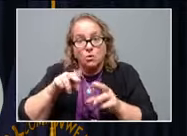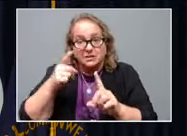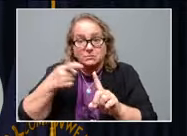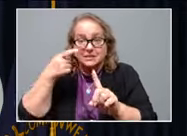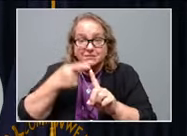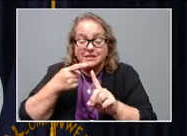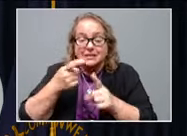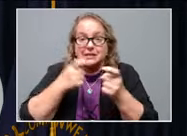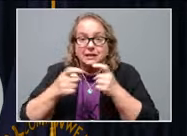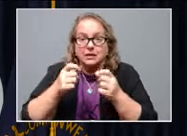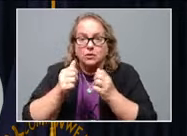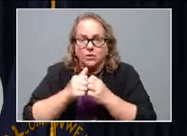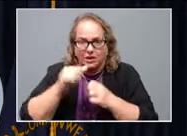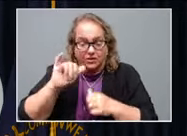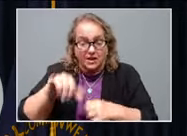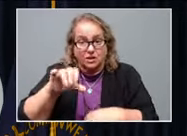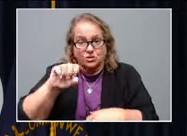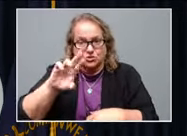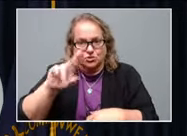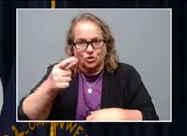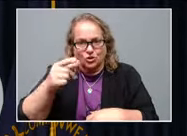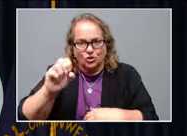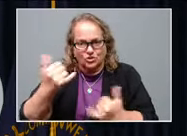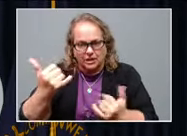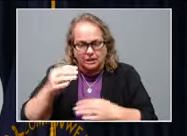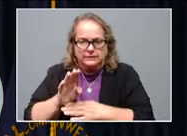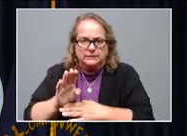this surge in the Delta variant.